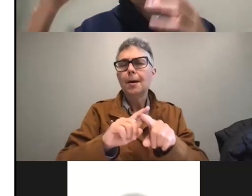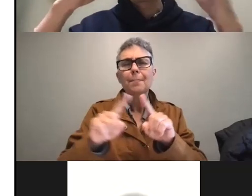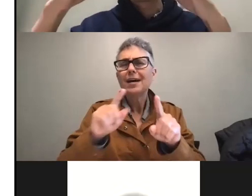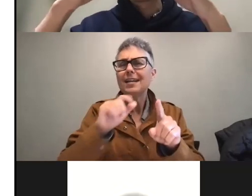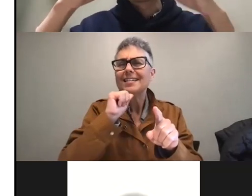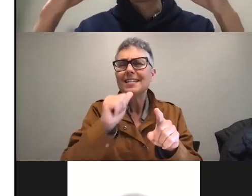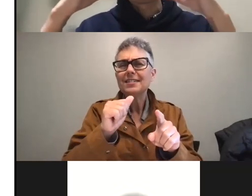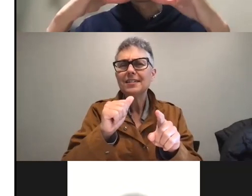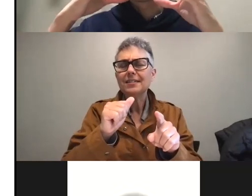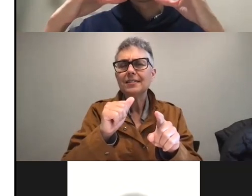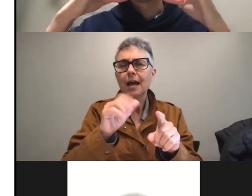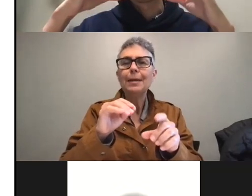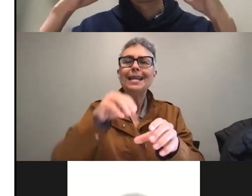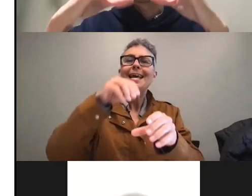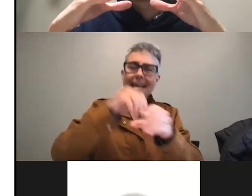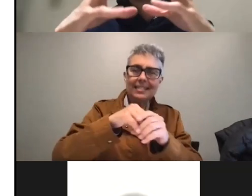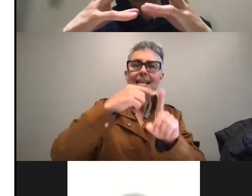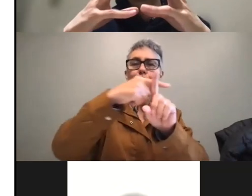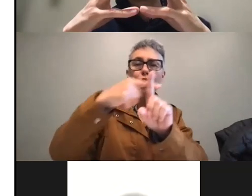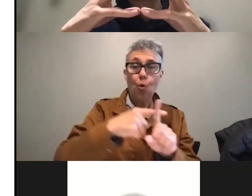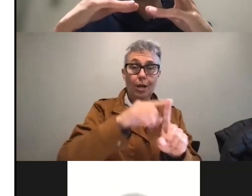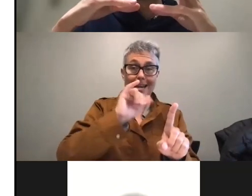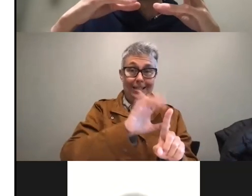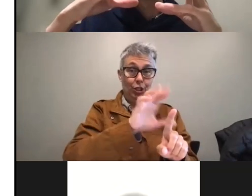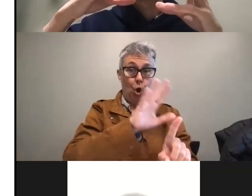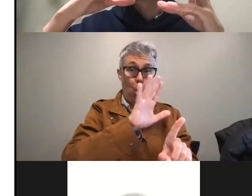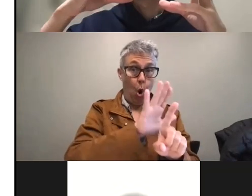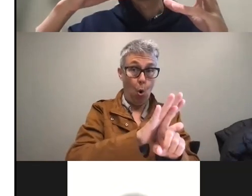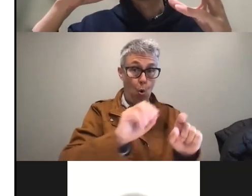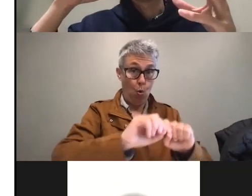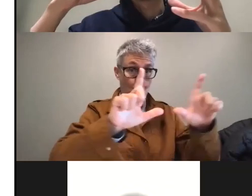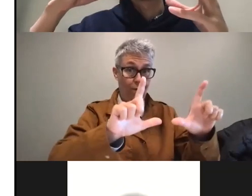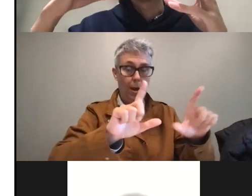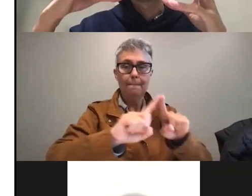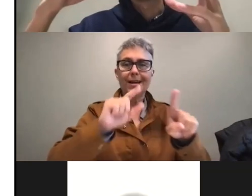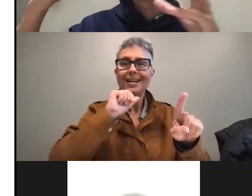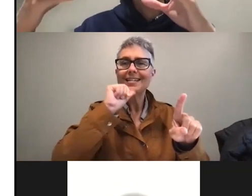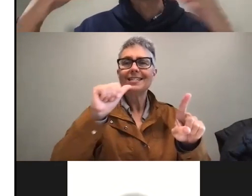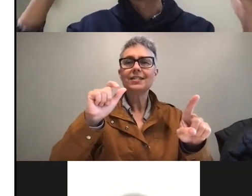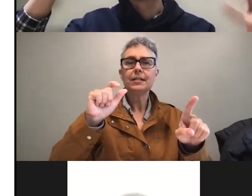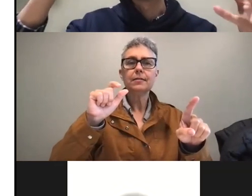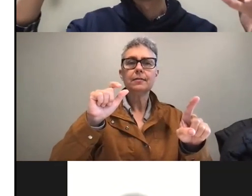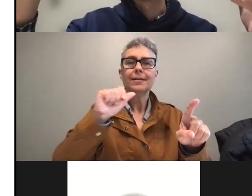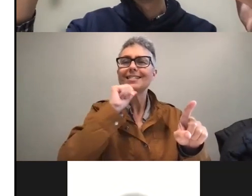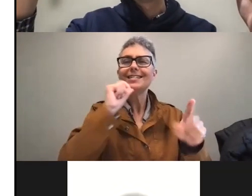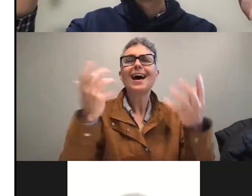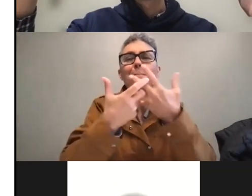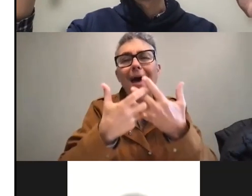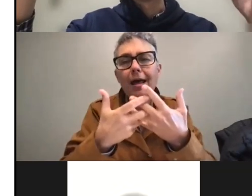So everything is right within the its own coordinate frame, but it does not, change. It's not compatible with